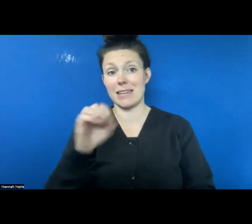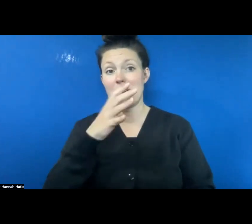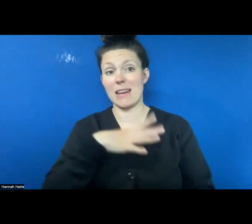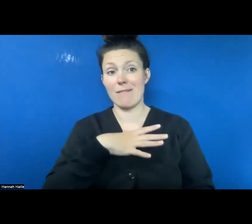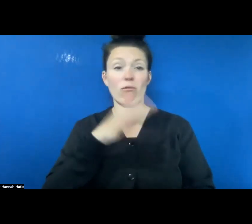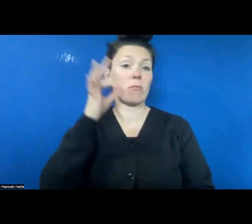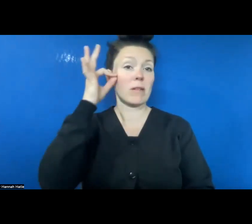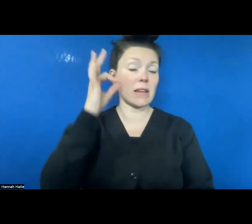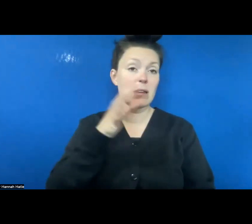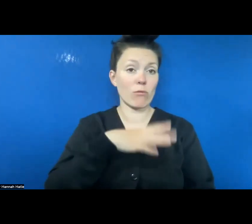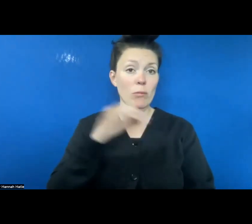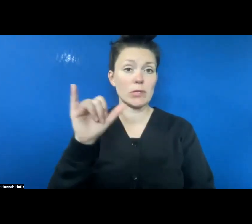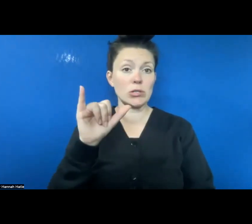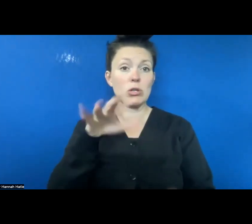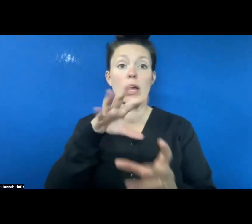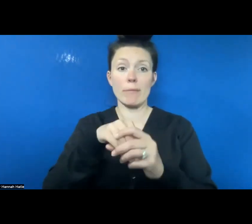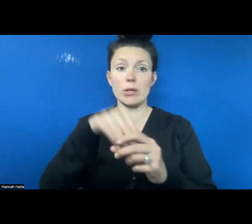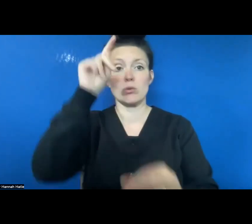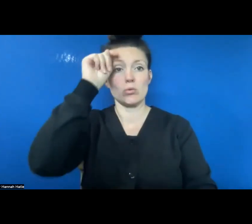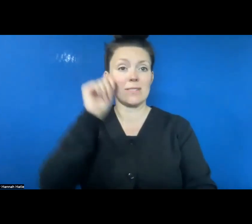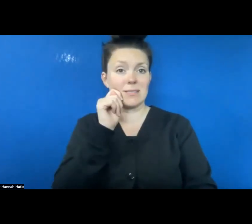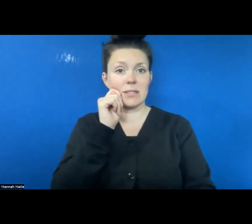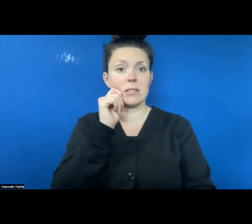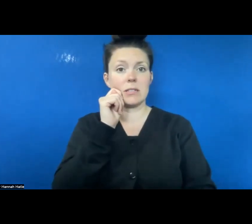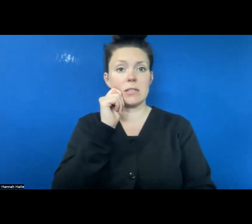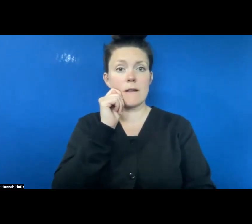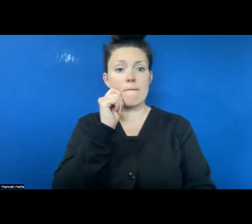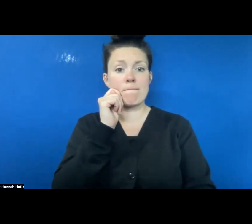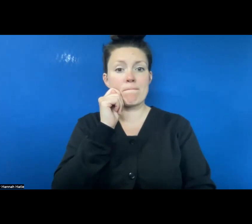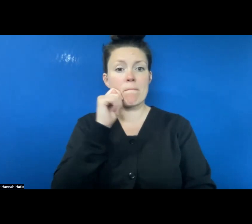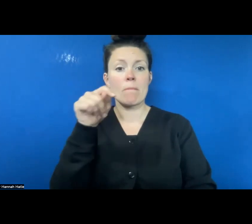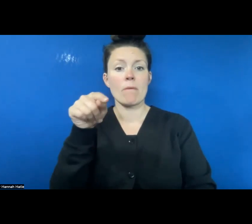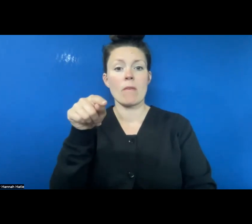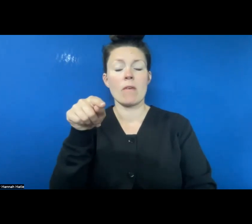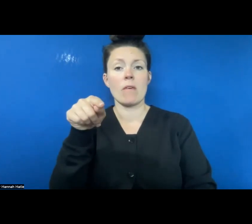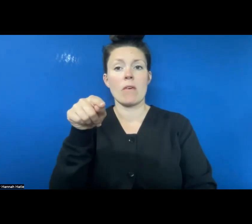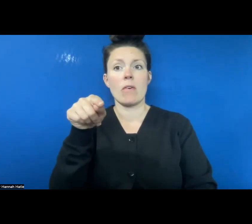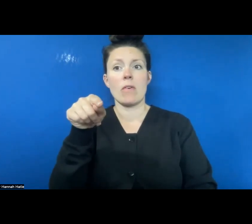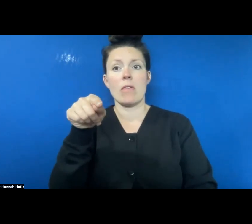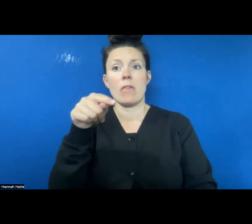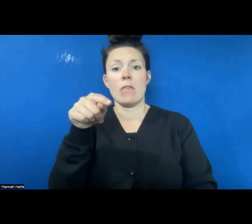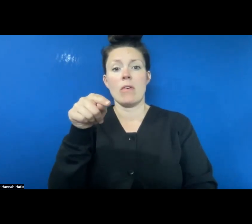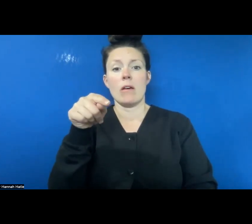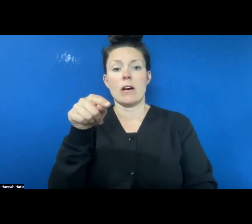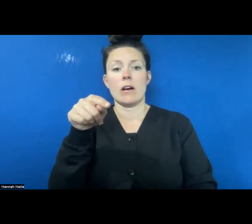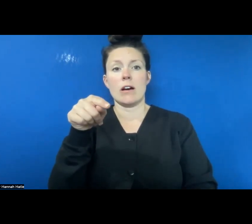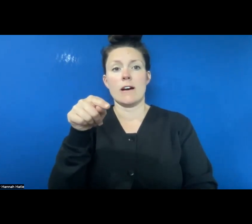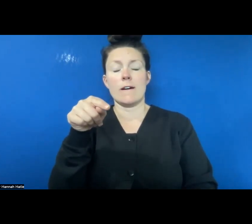folks, including teens. And they equated the violence that